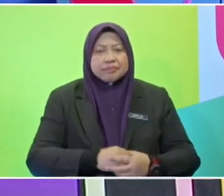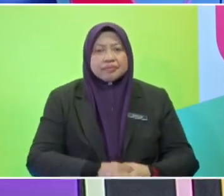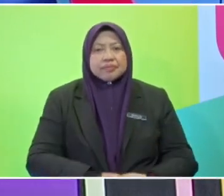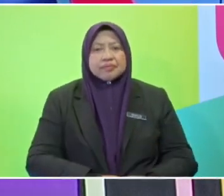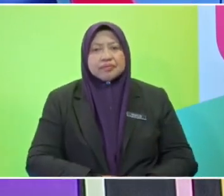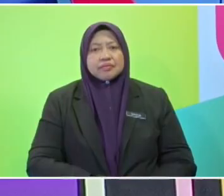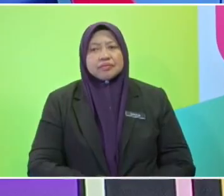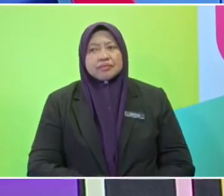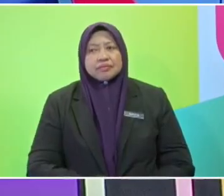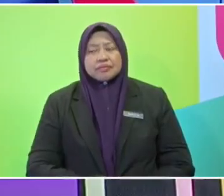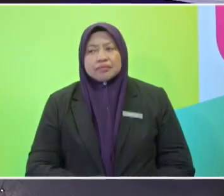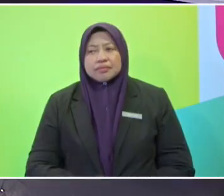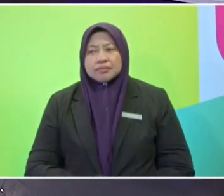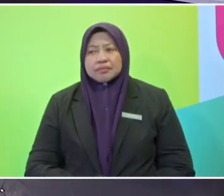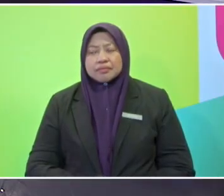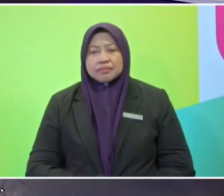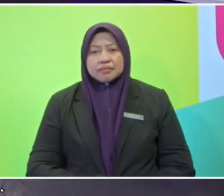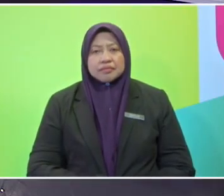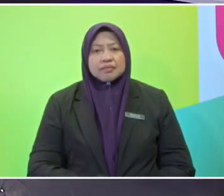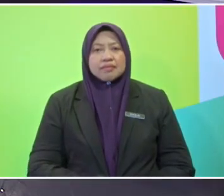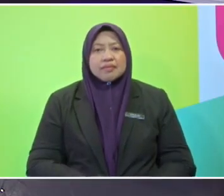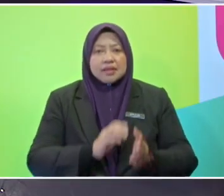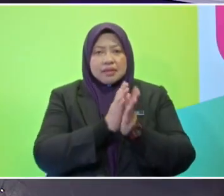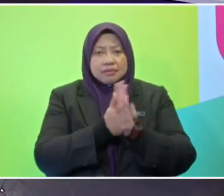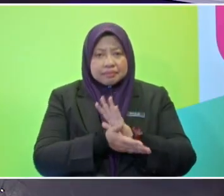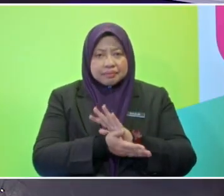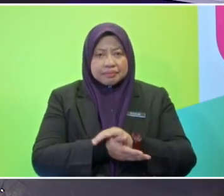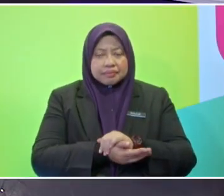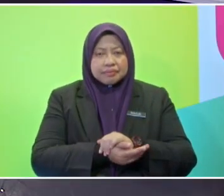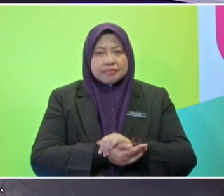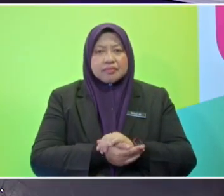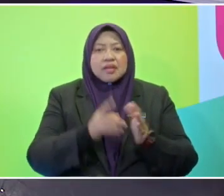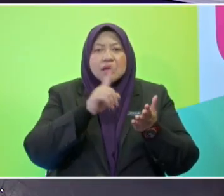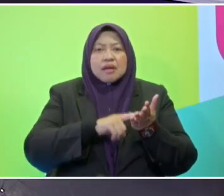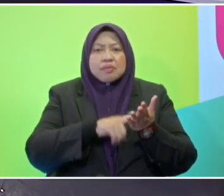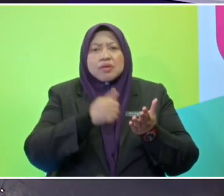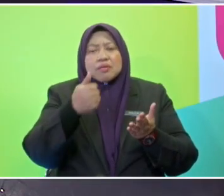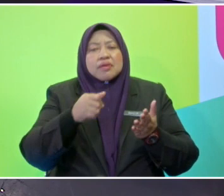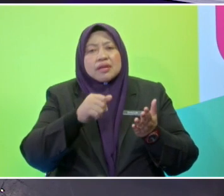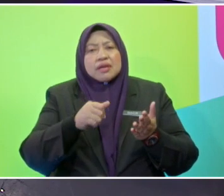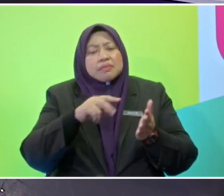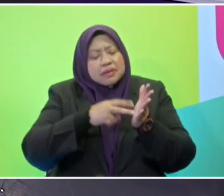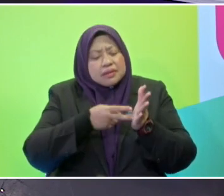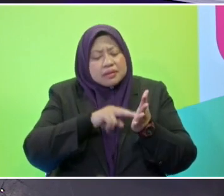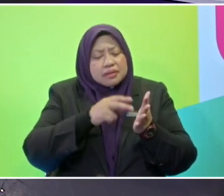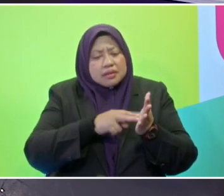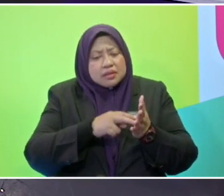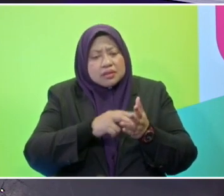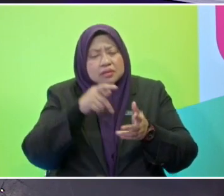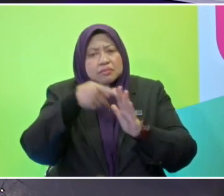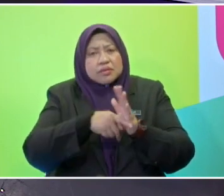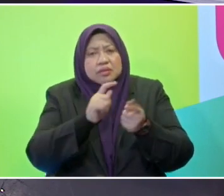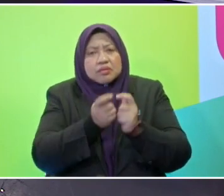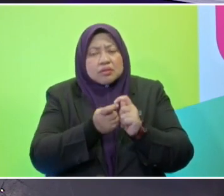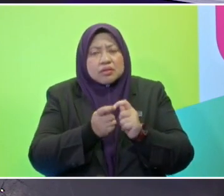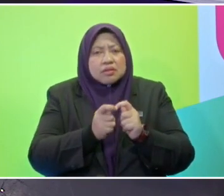All right, Mr. Quack. Okay, so what do you mean by changing the position of the